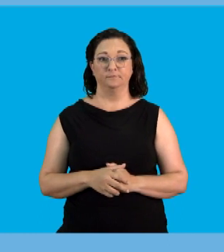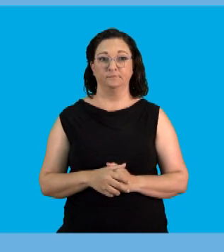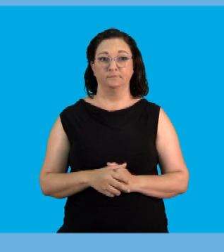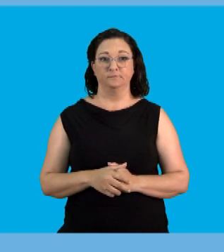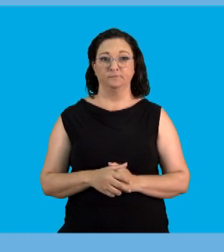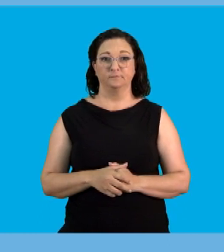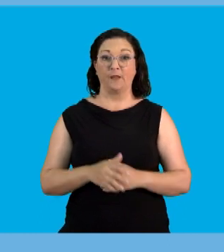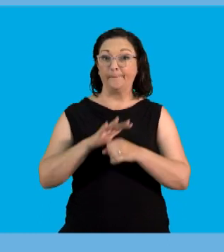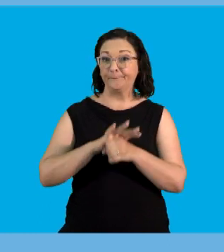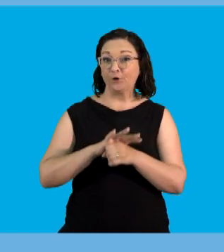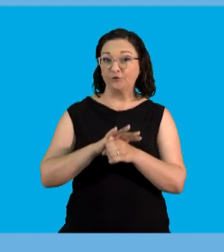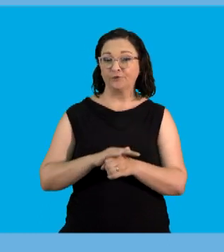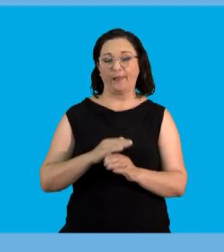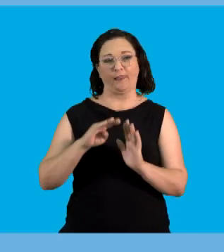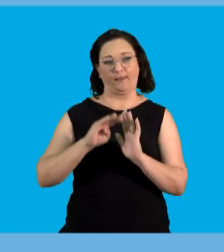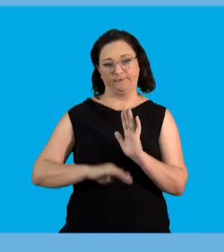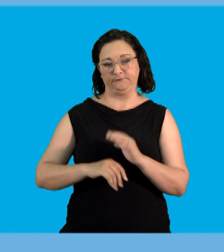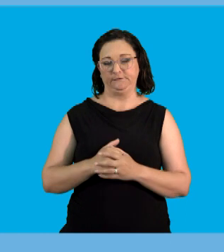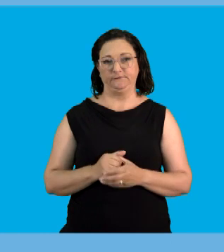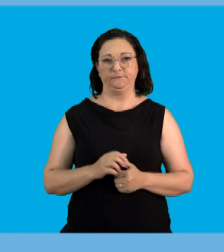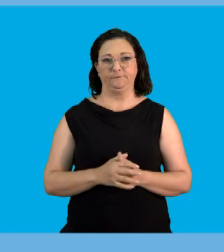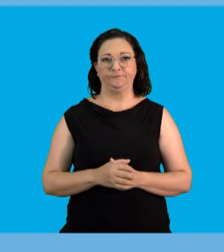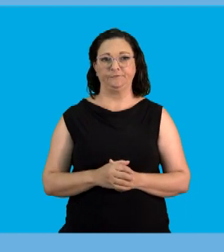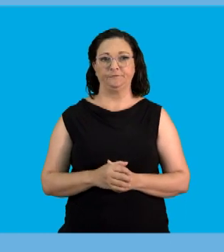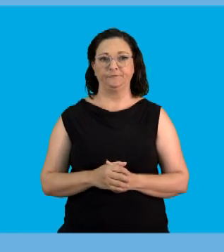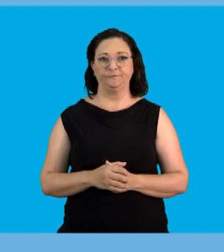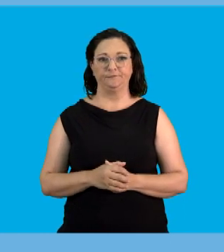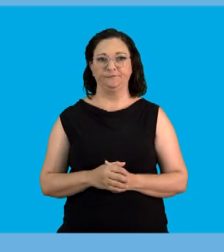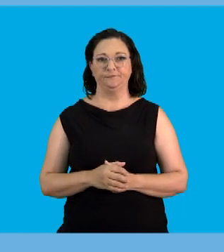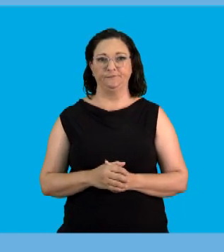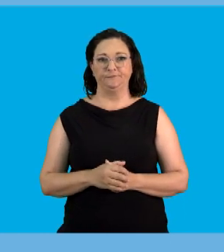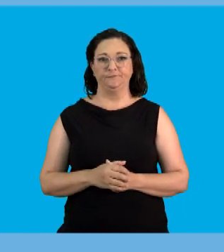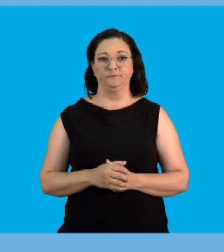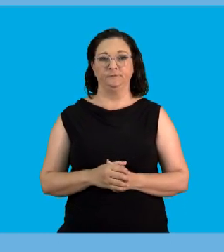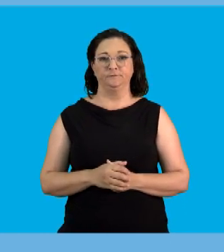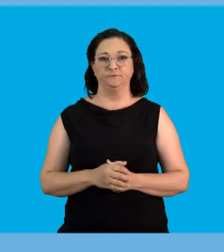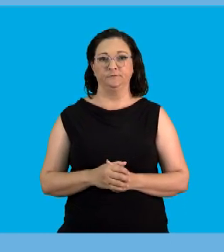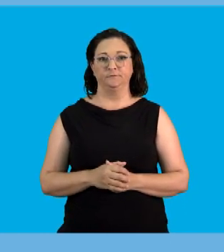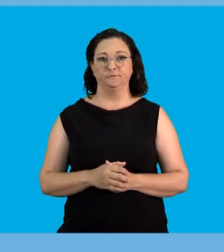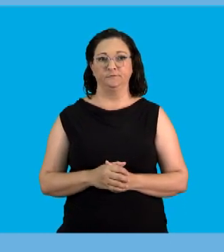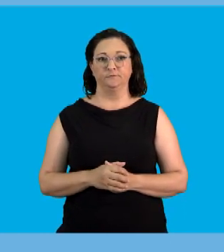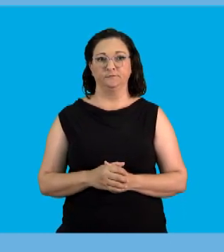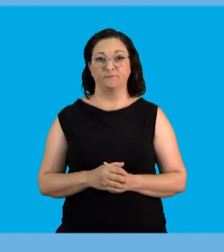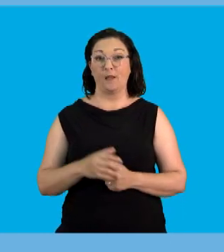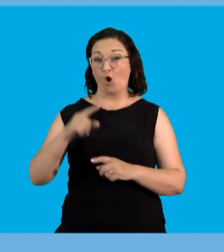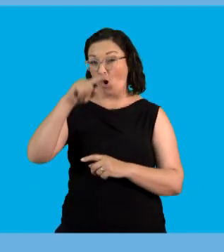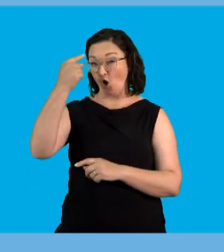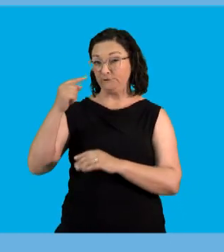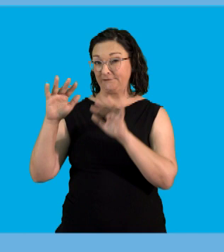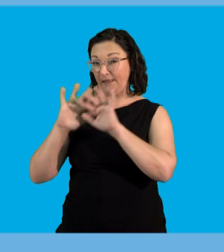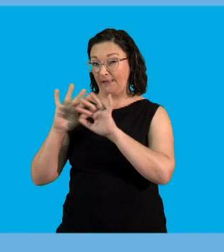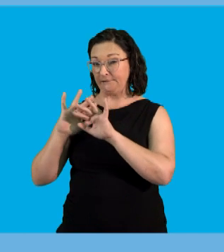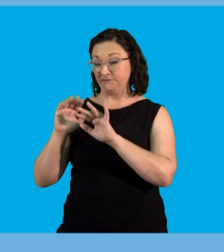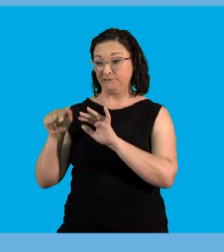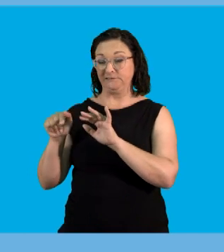There's going to be less pressure. and then hot